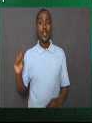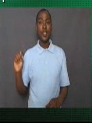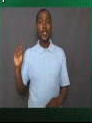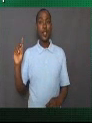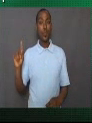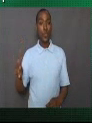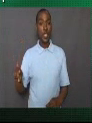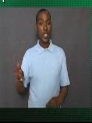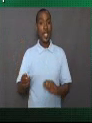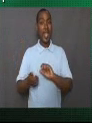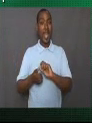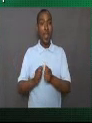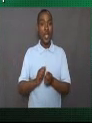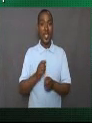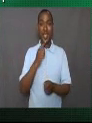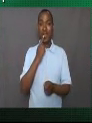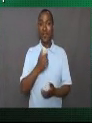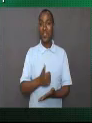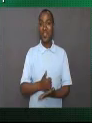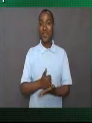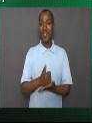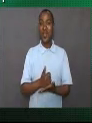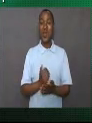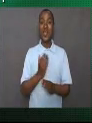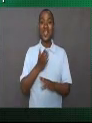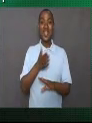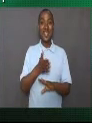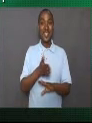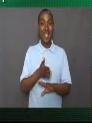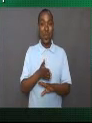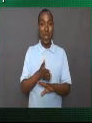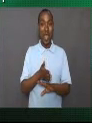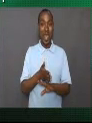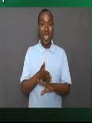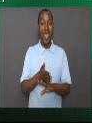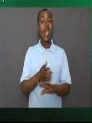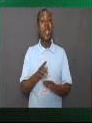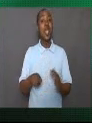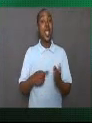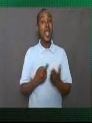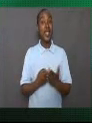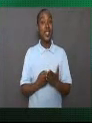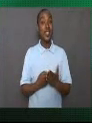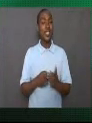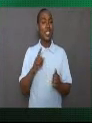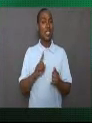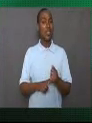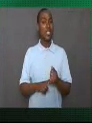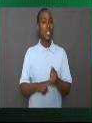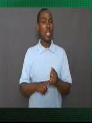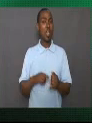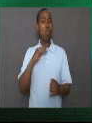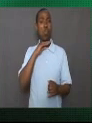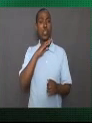or ATP, and then release waste products. The